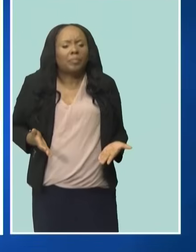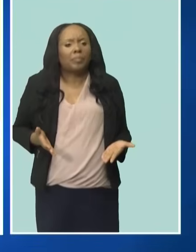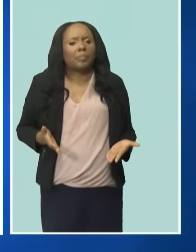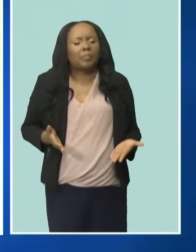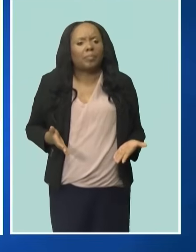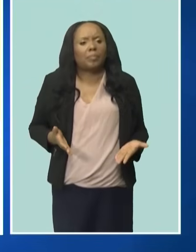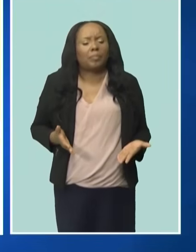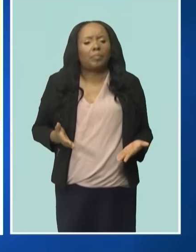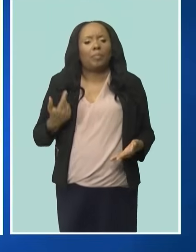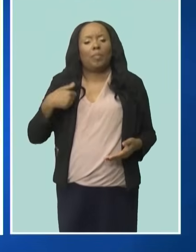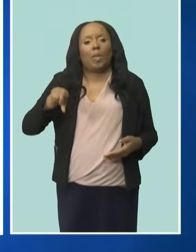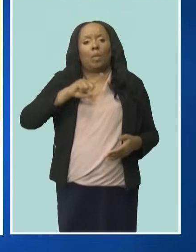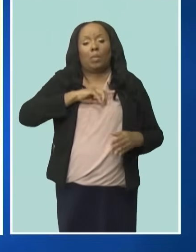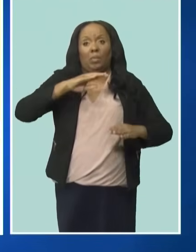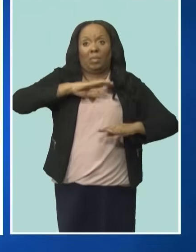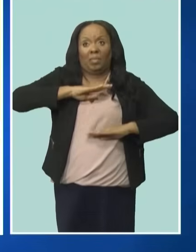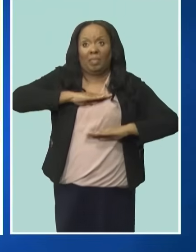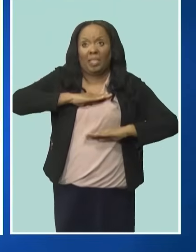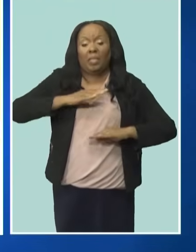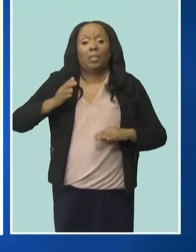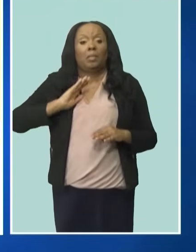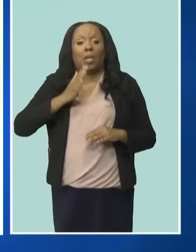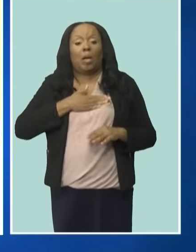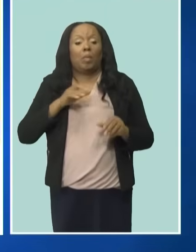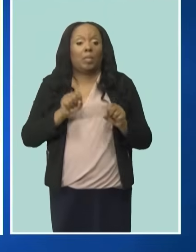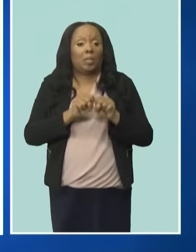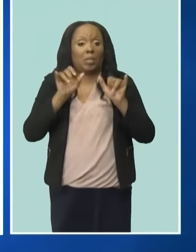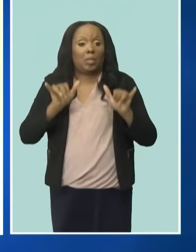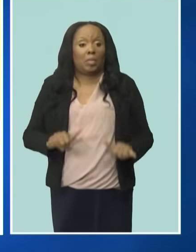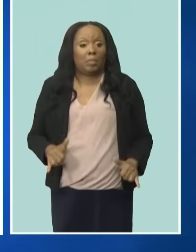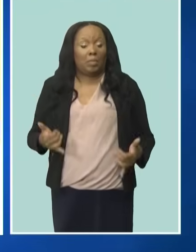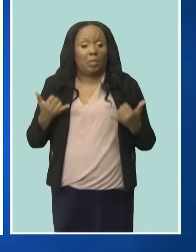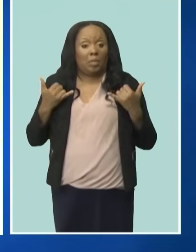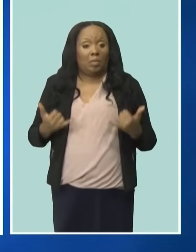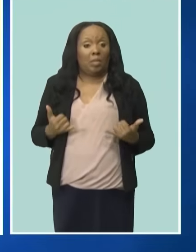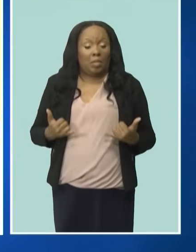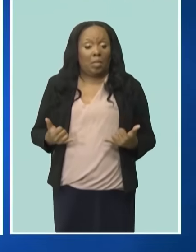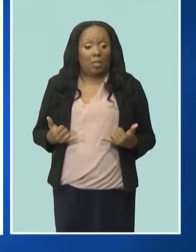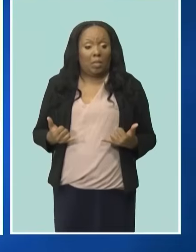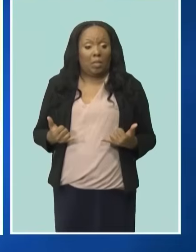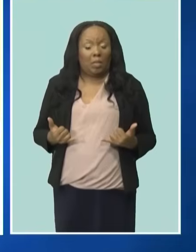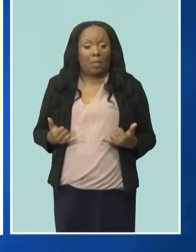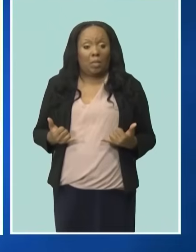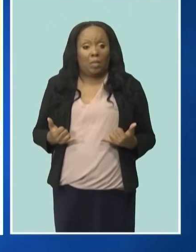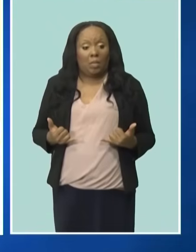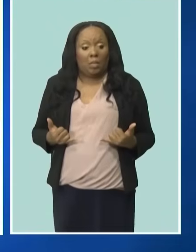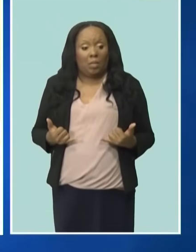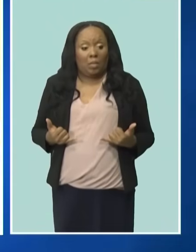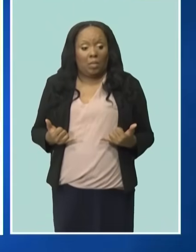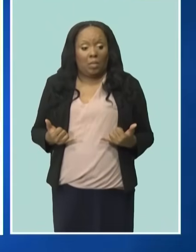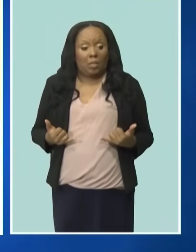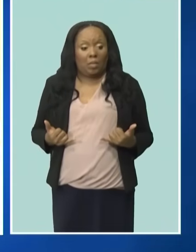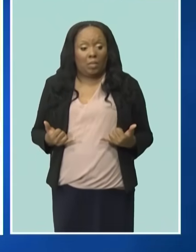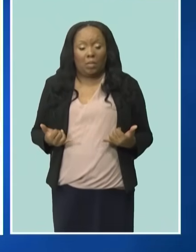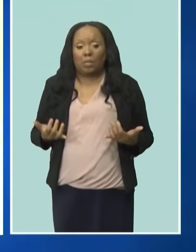that our systems, as they are, still leave survivors unprotected